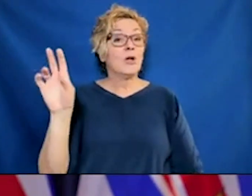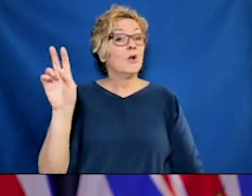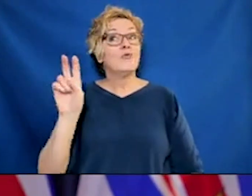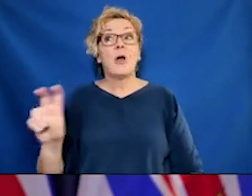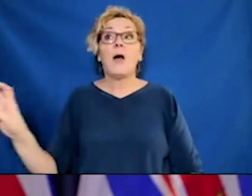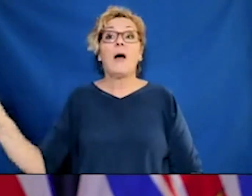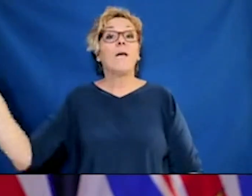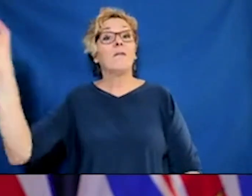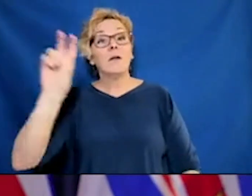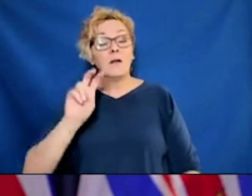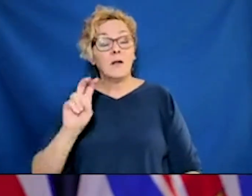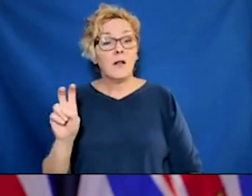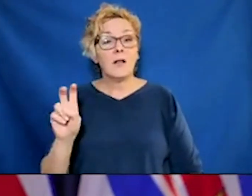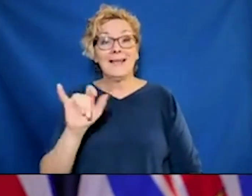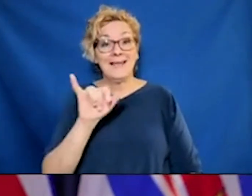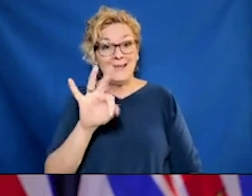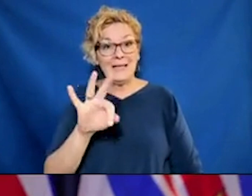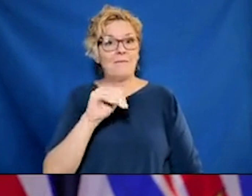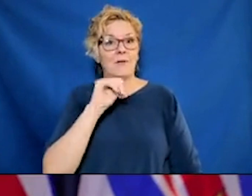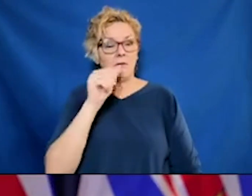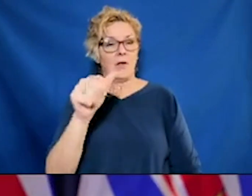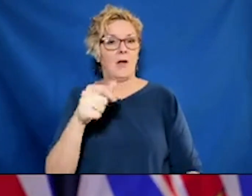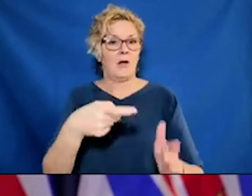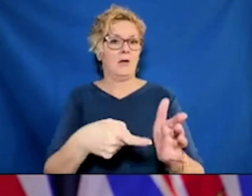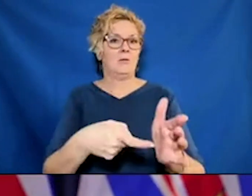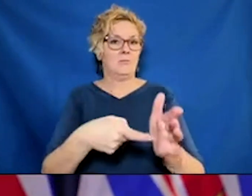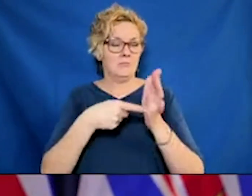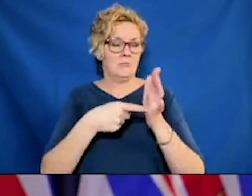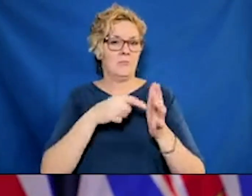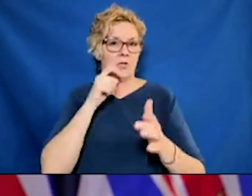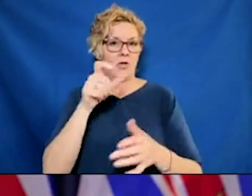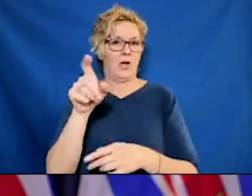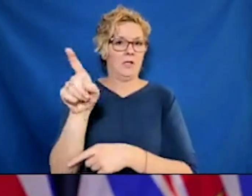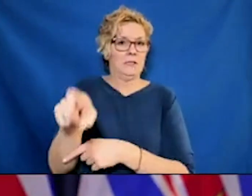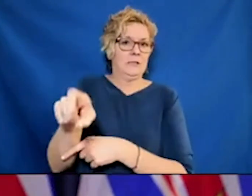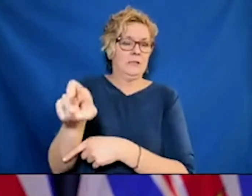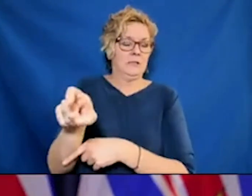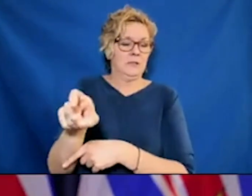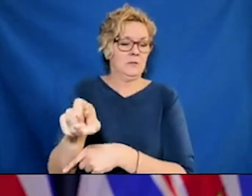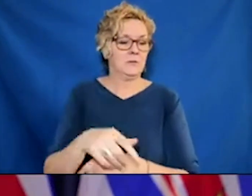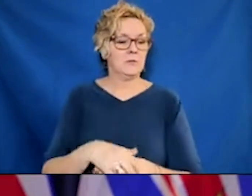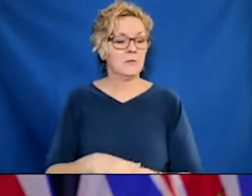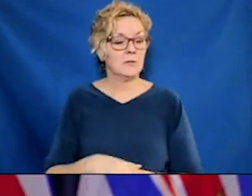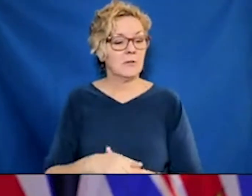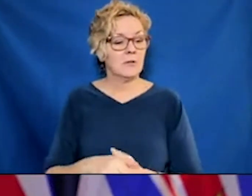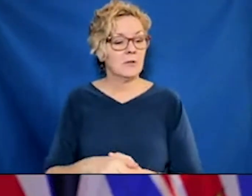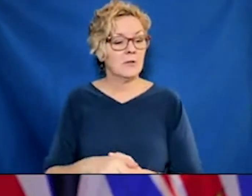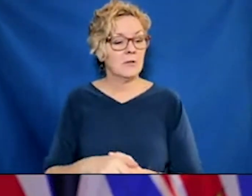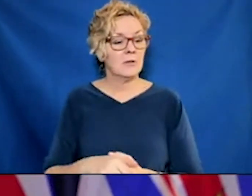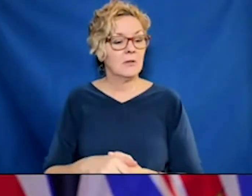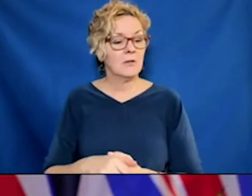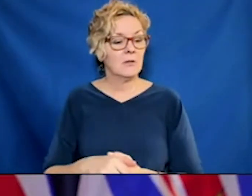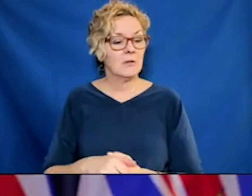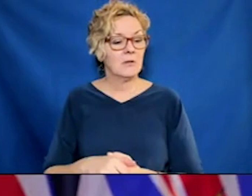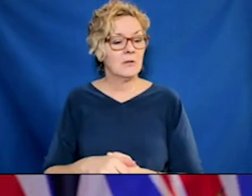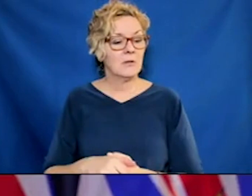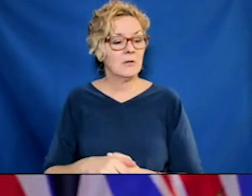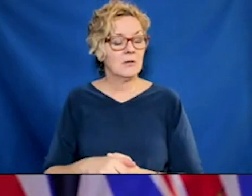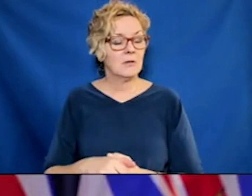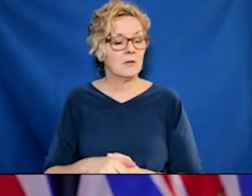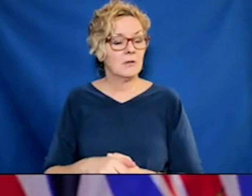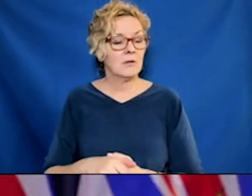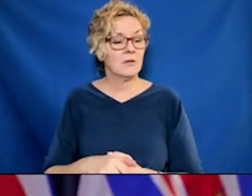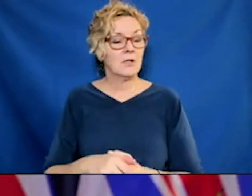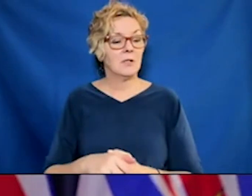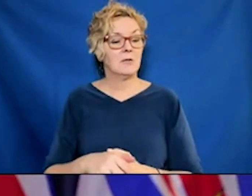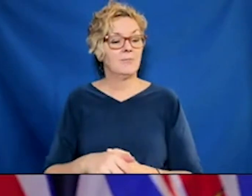advice, our strong guidance is don't travel for non-essential reasons. And to British Columbians who might